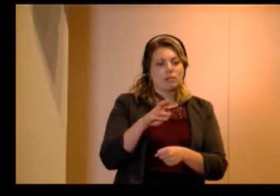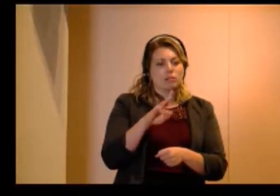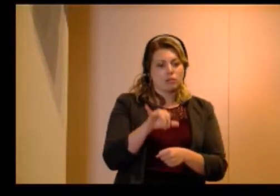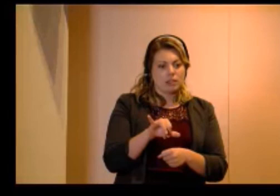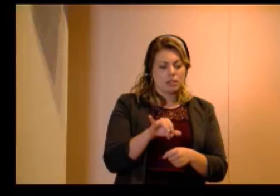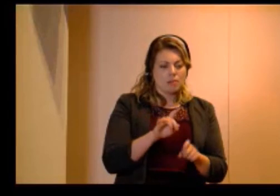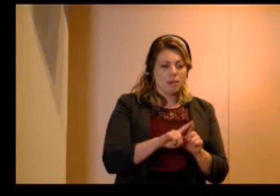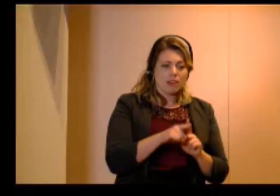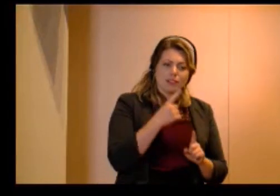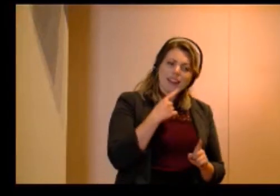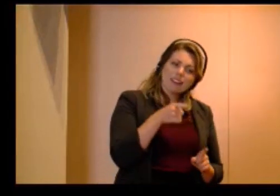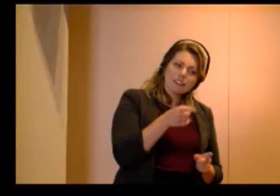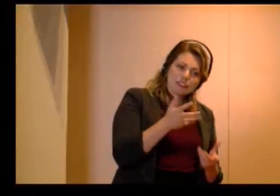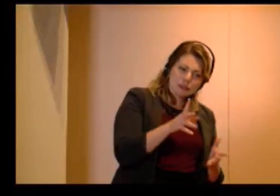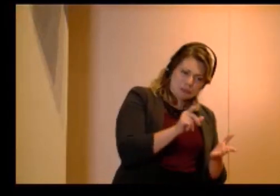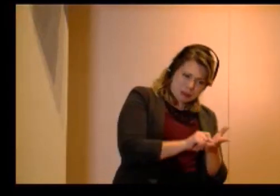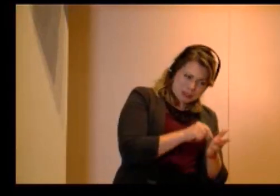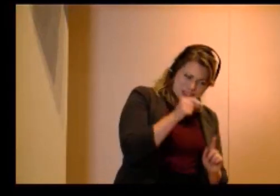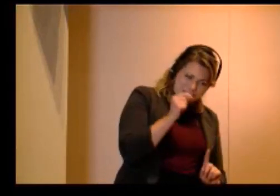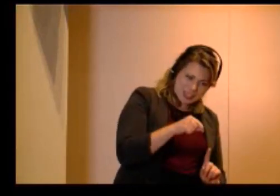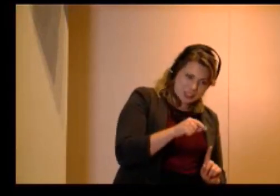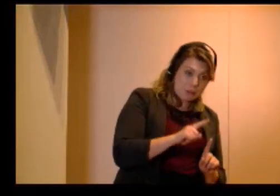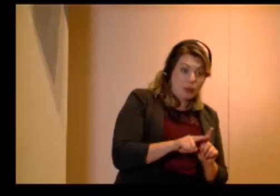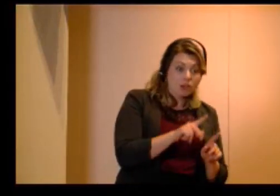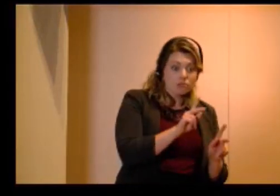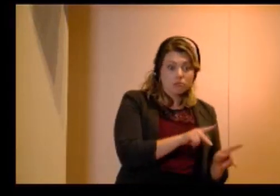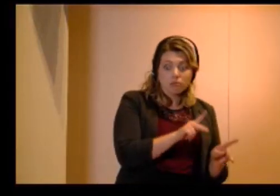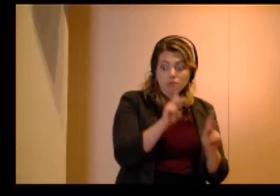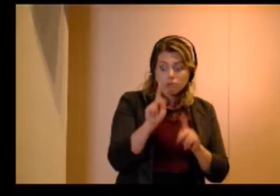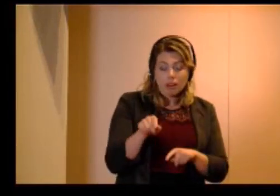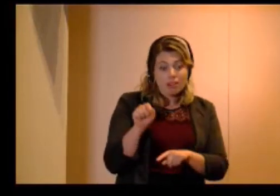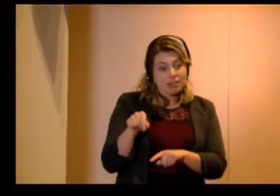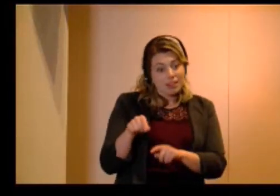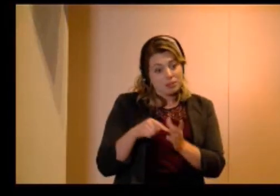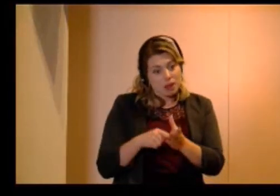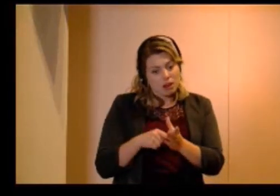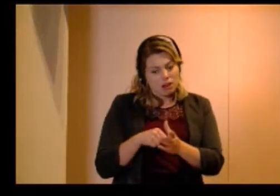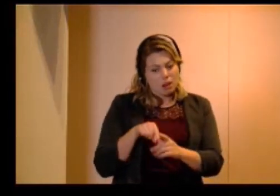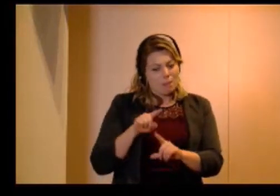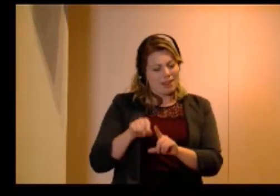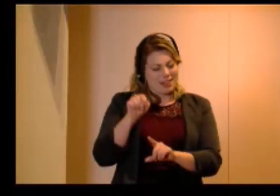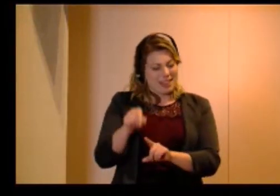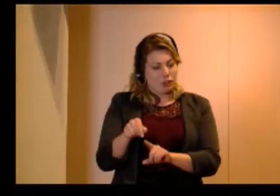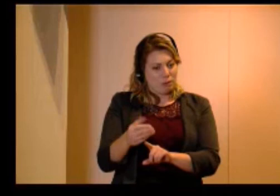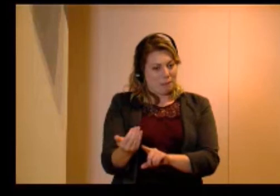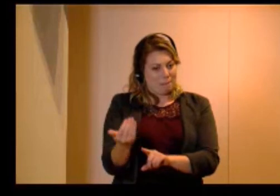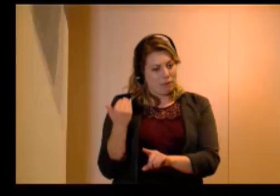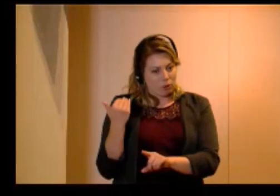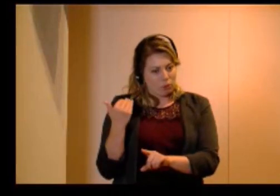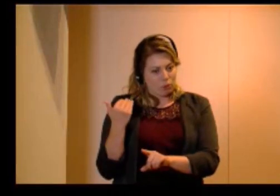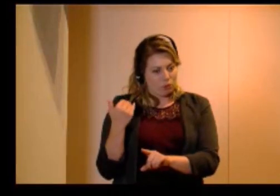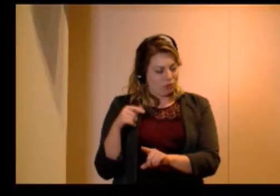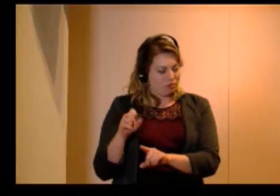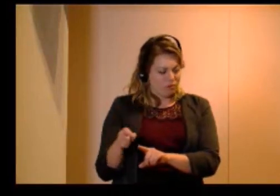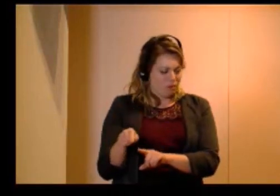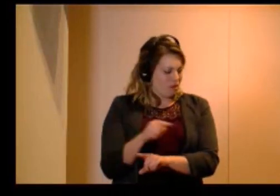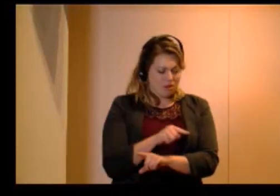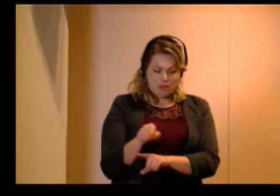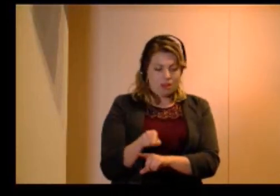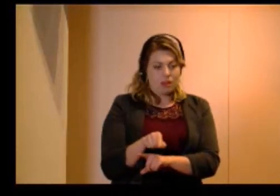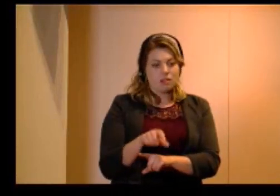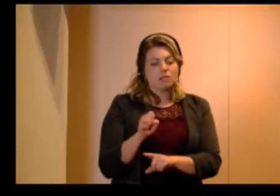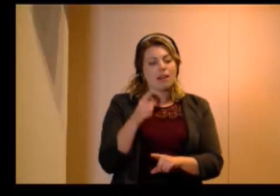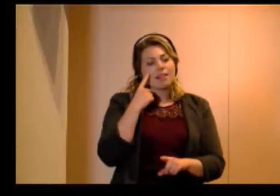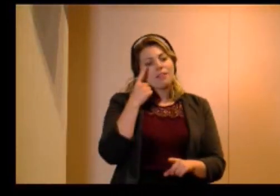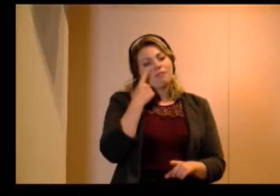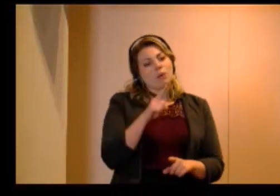you've published this with whatever, but it's identical to this model, and this model came before. So I think that's, as far as